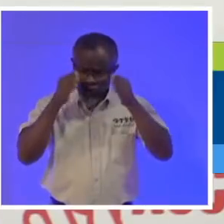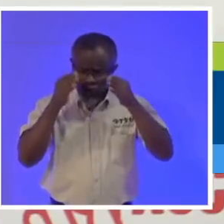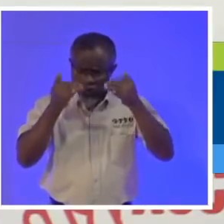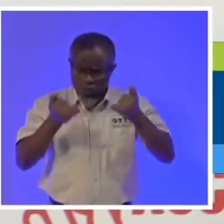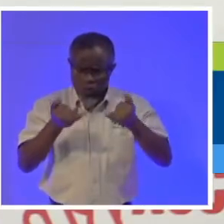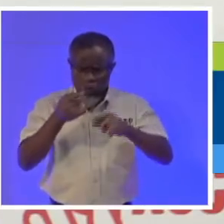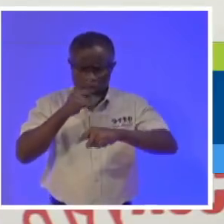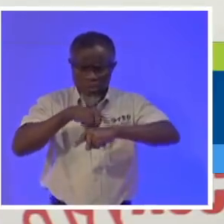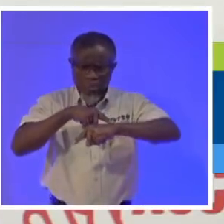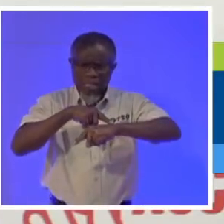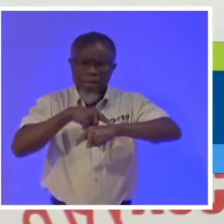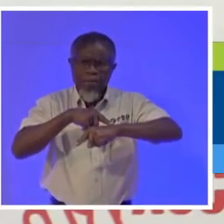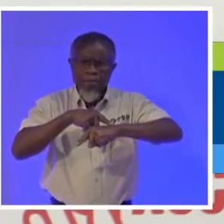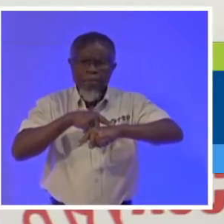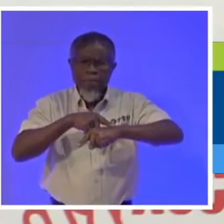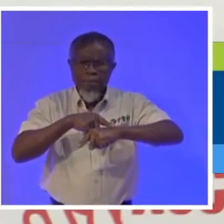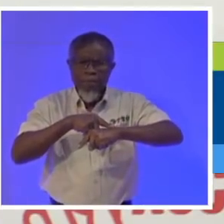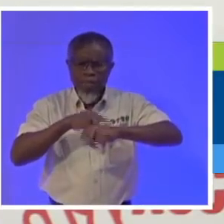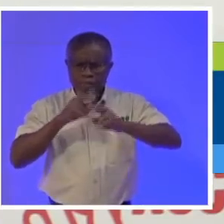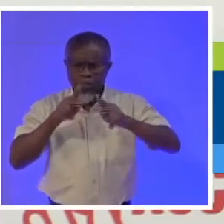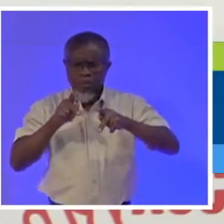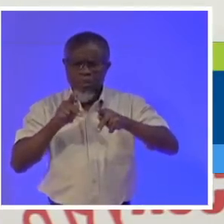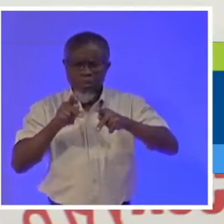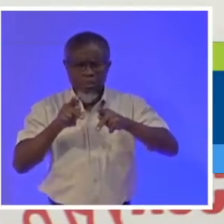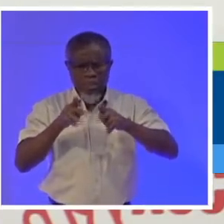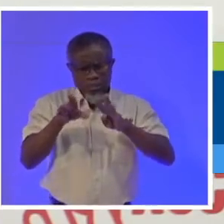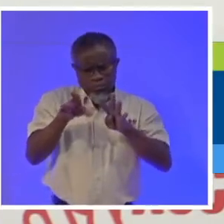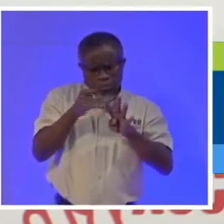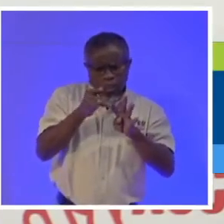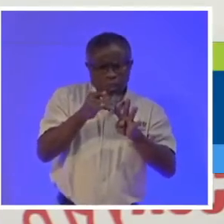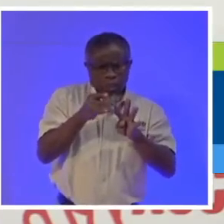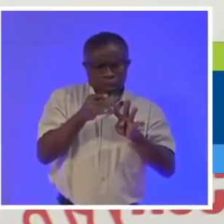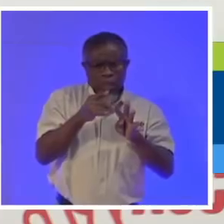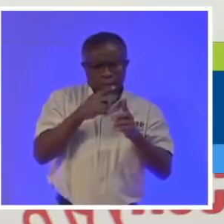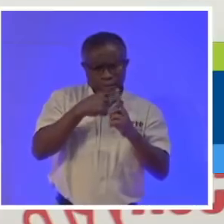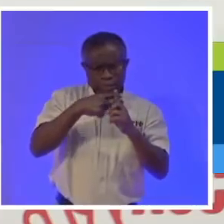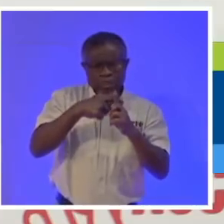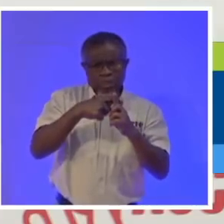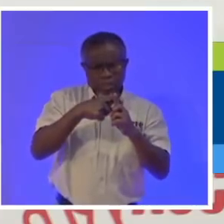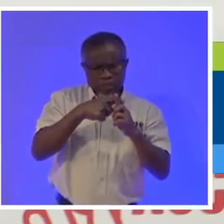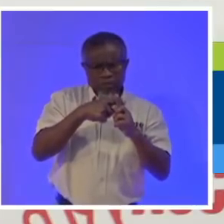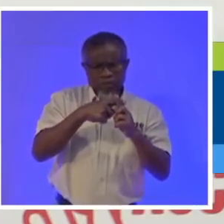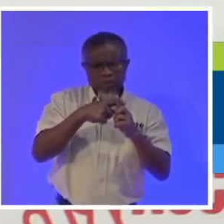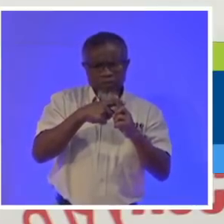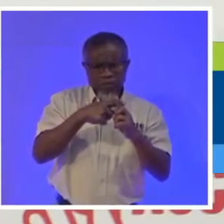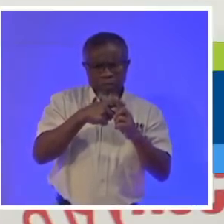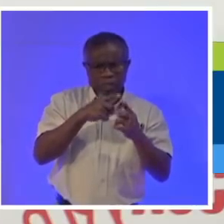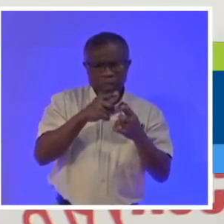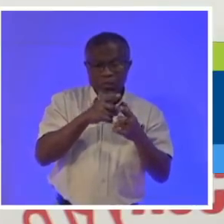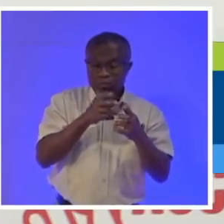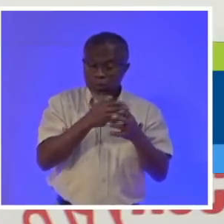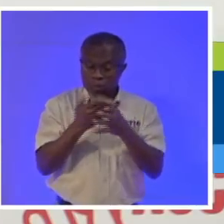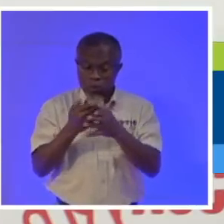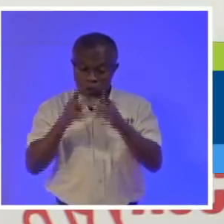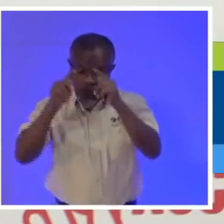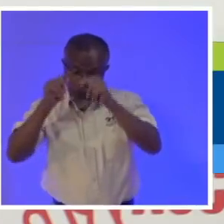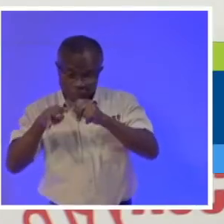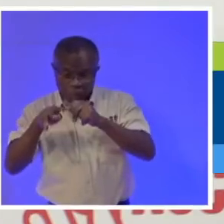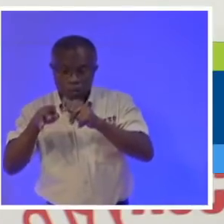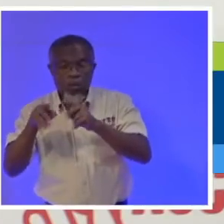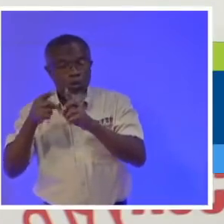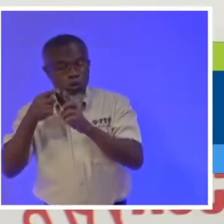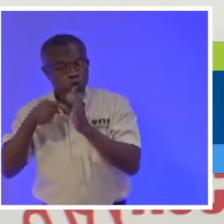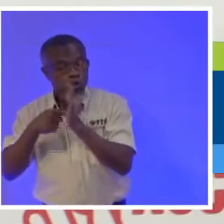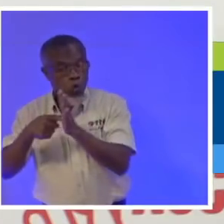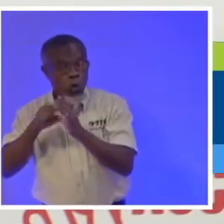you becoming infected and you having a positive test. And that really just emphasizes the importance of